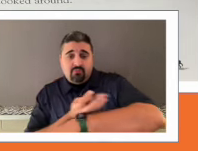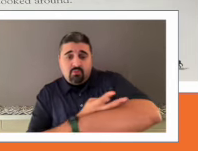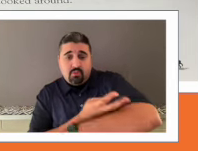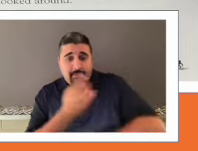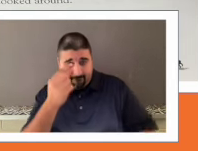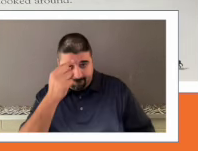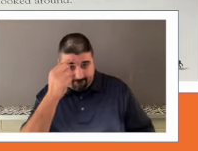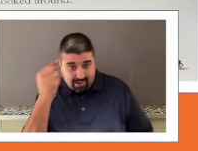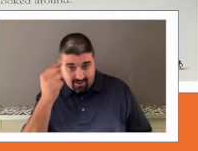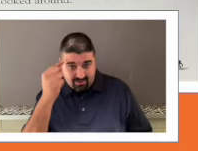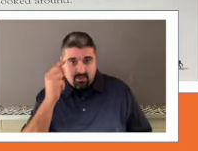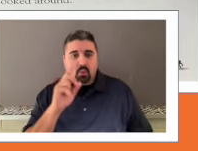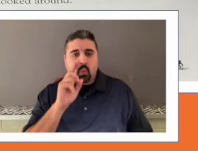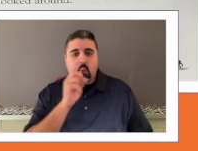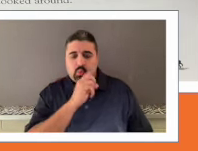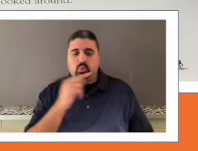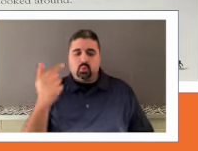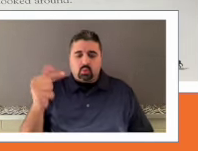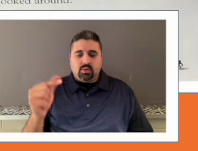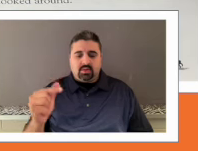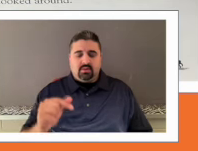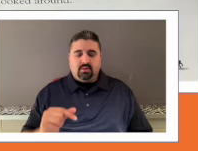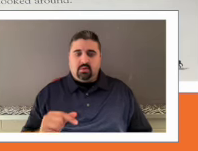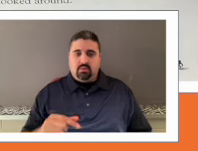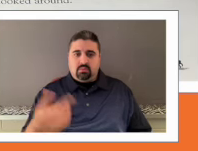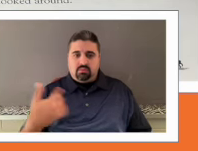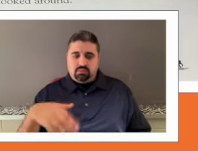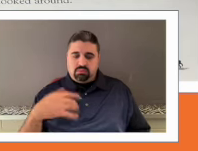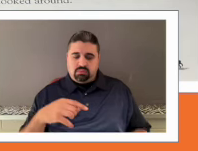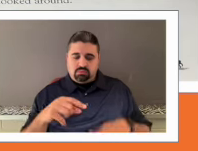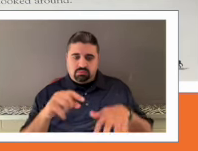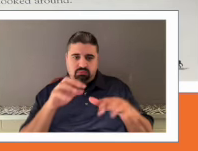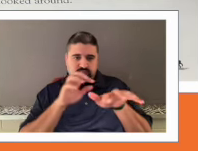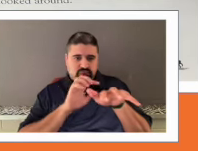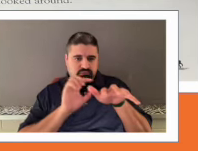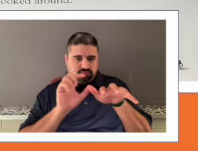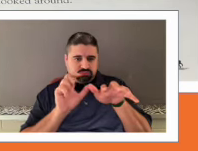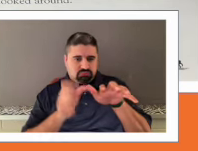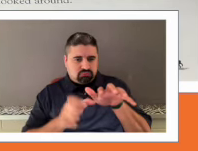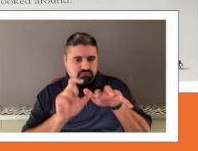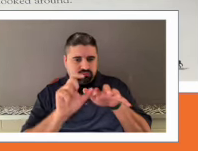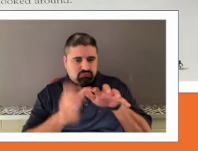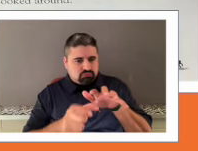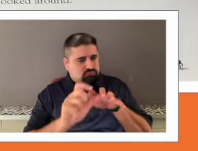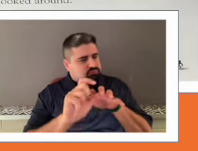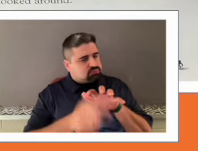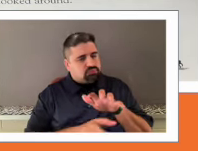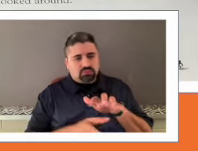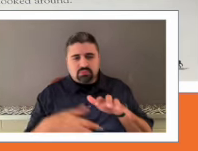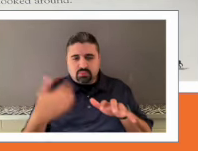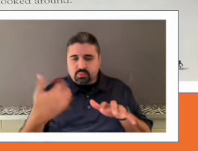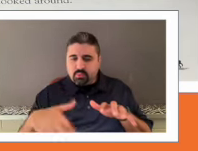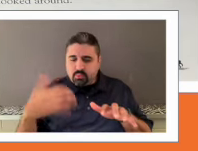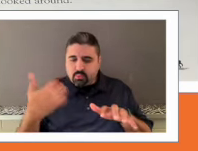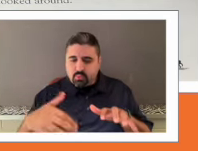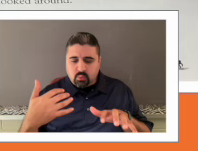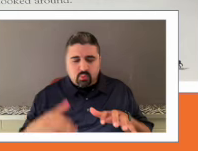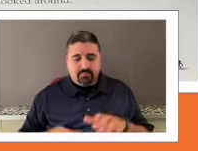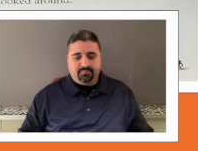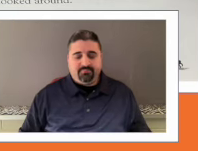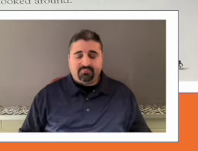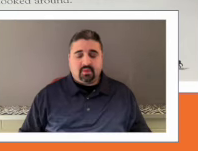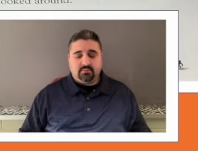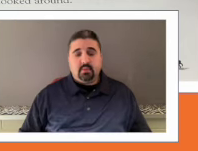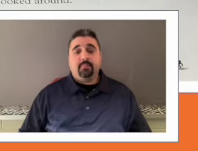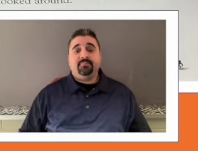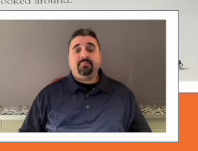and green eyes, and long claws. Ooh, very long claws.